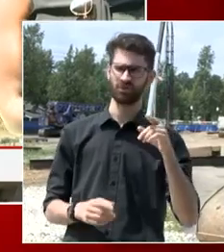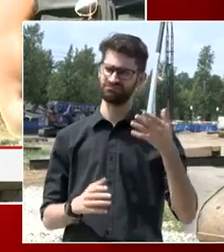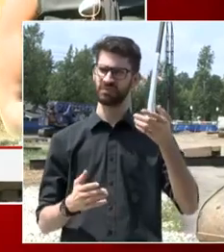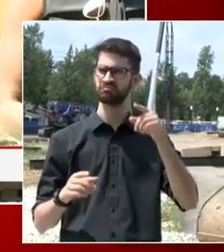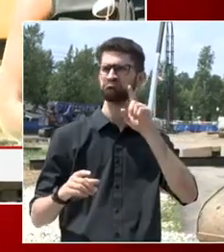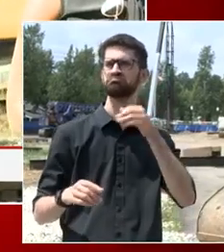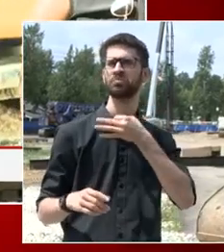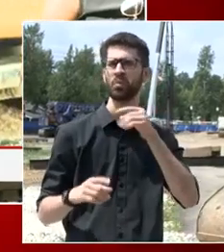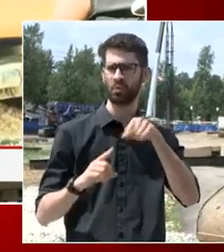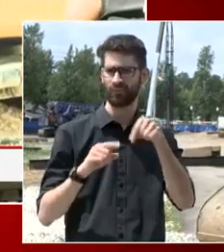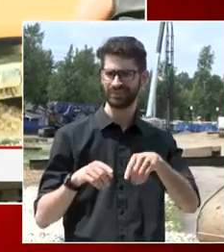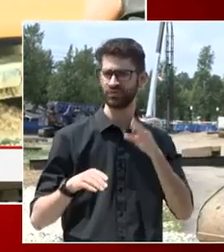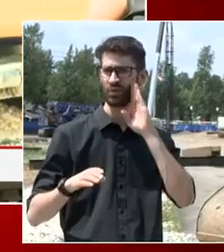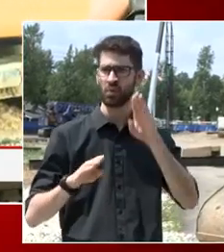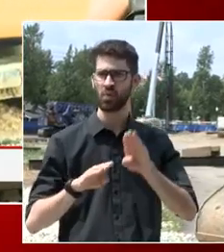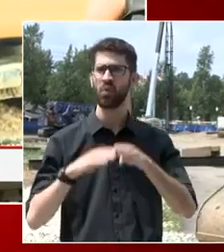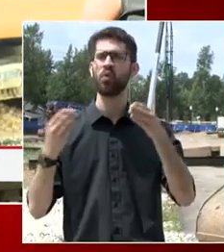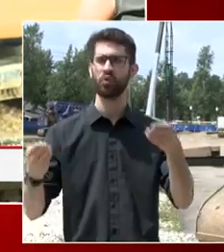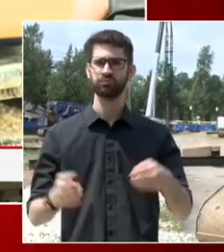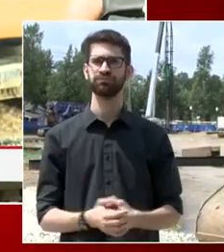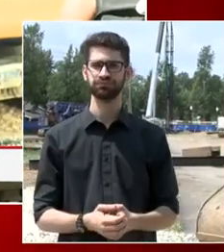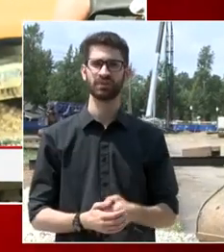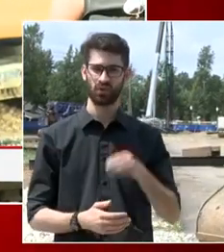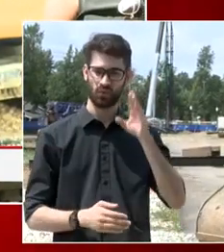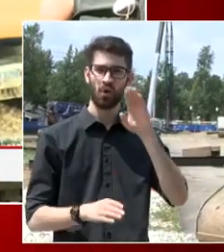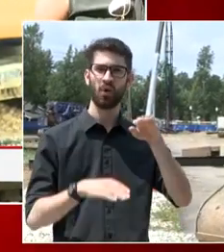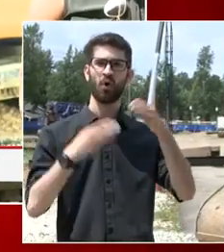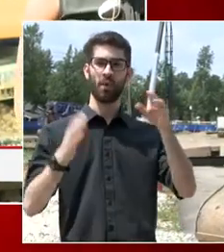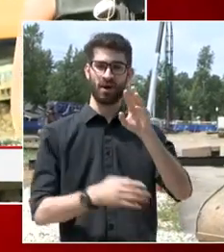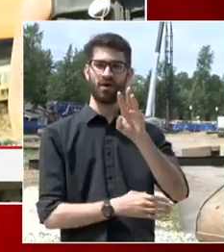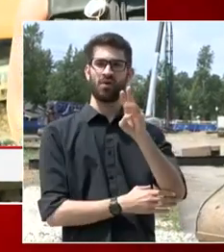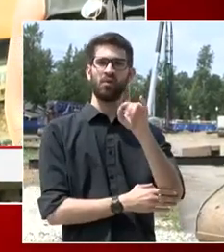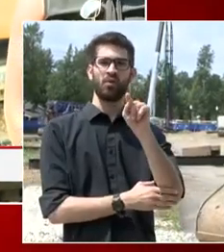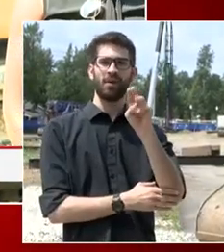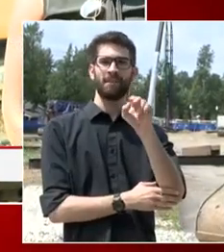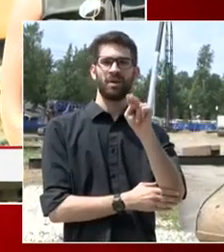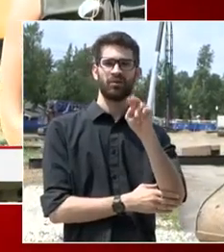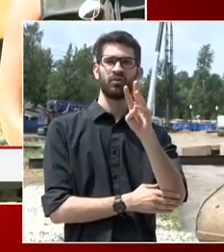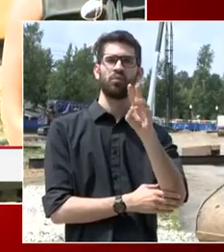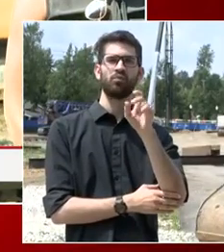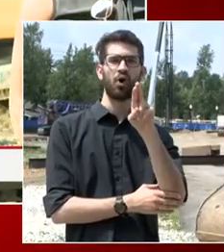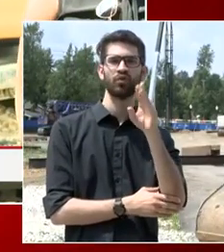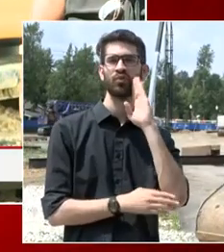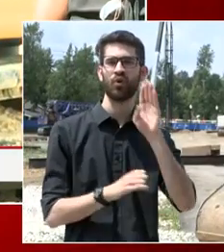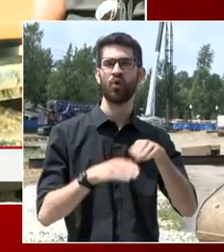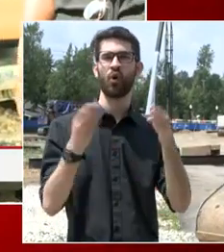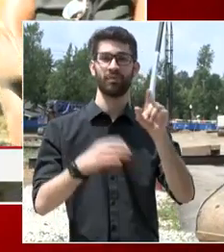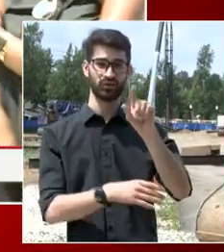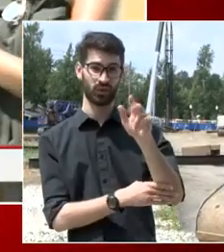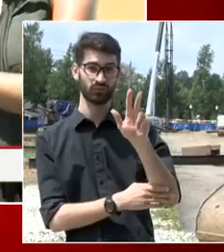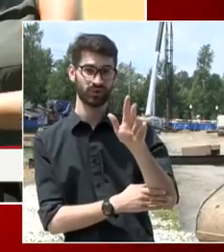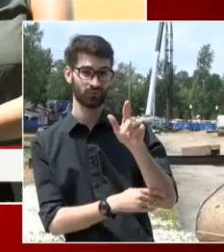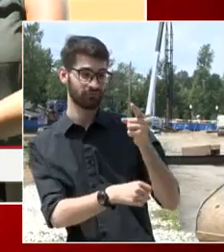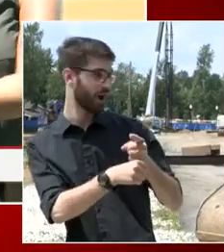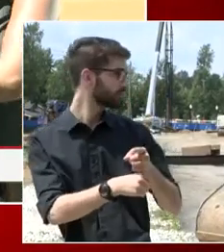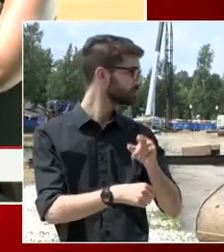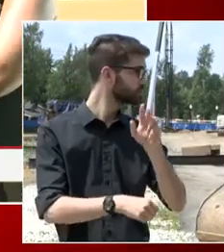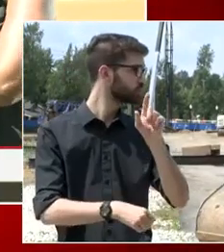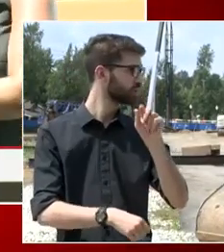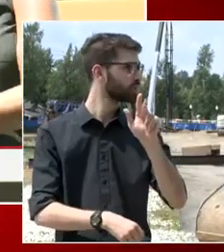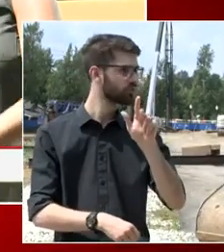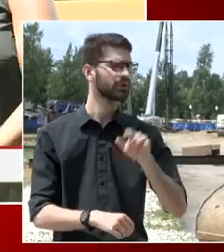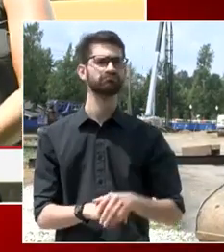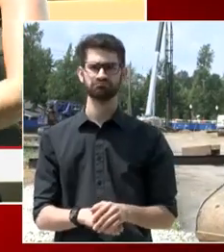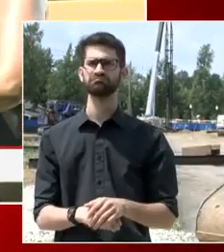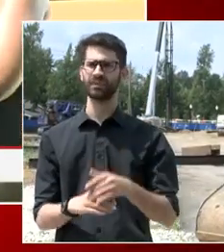open? Whitman-Walker opening 23? 23. And can anybody tell us what's going to happen to the current